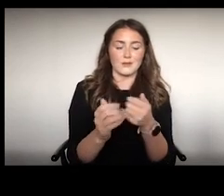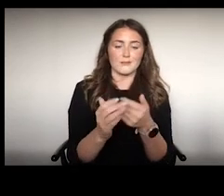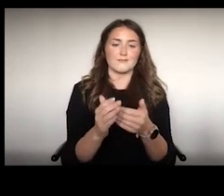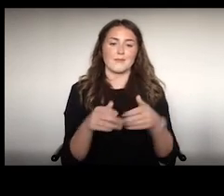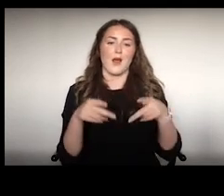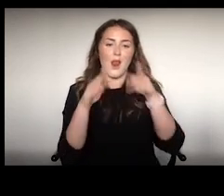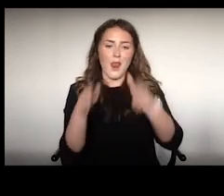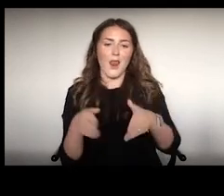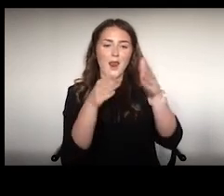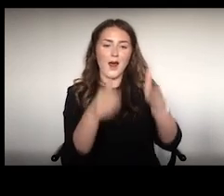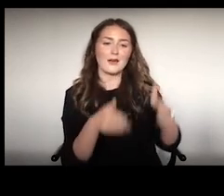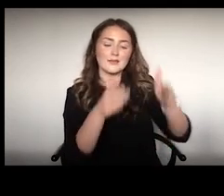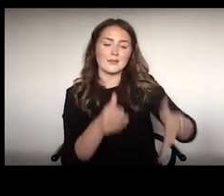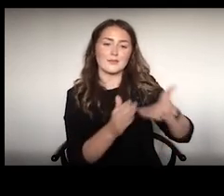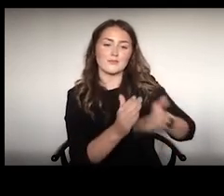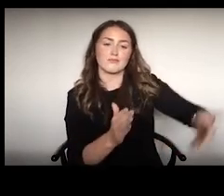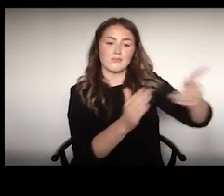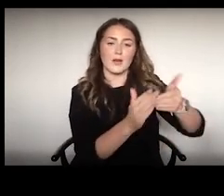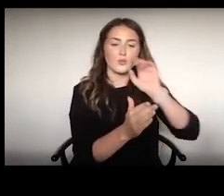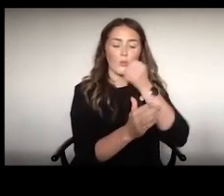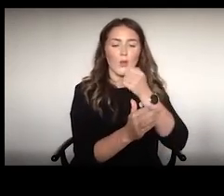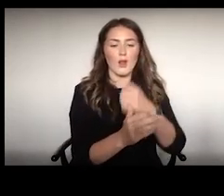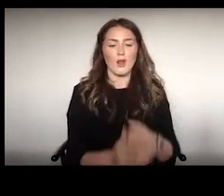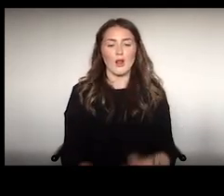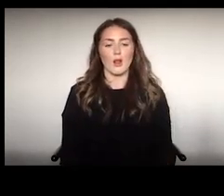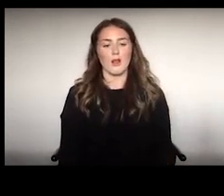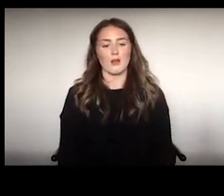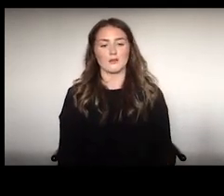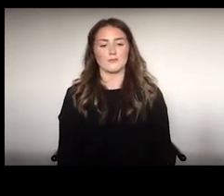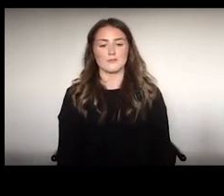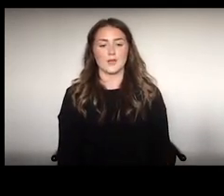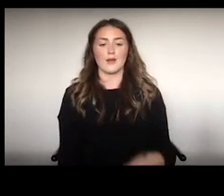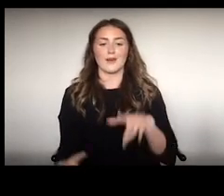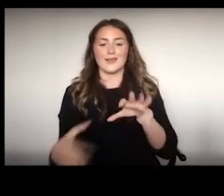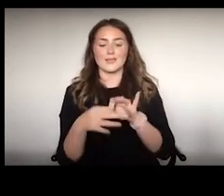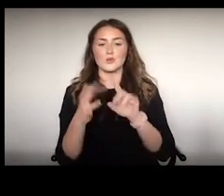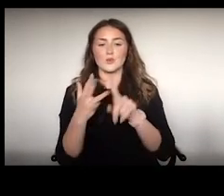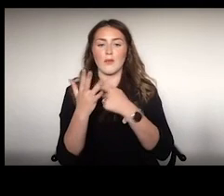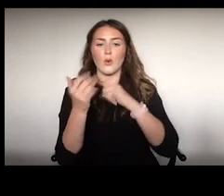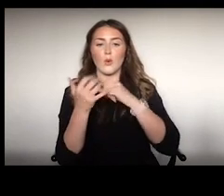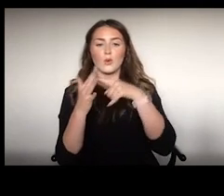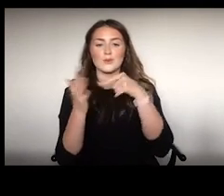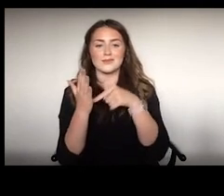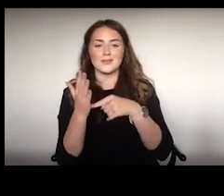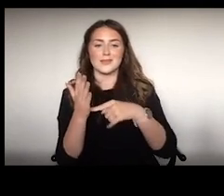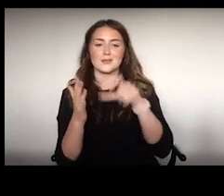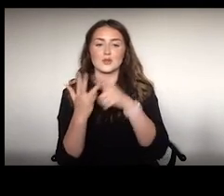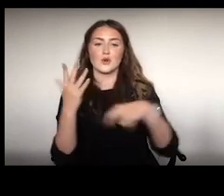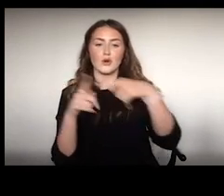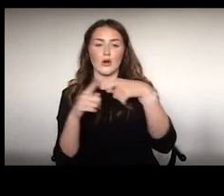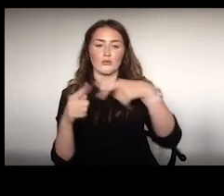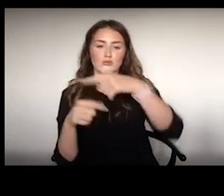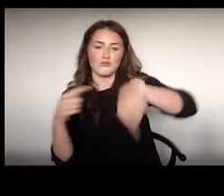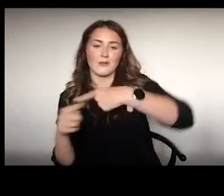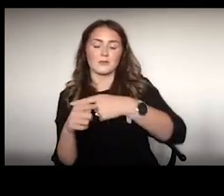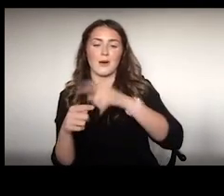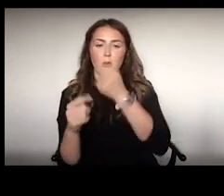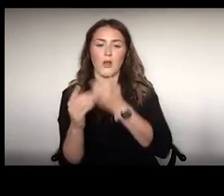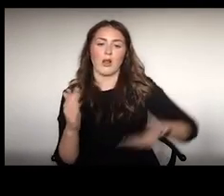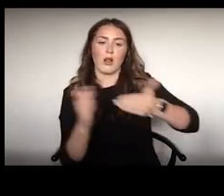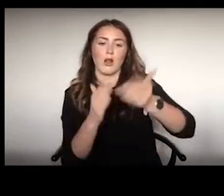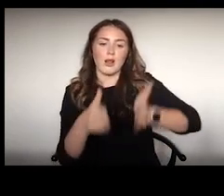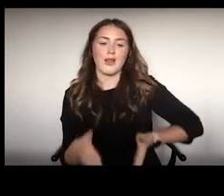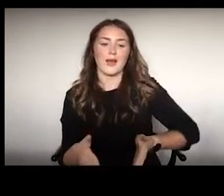the A13 junction and are proposing an extra lane on the link road between the Lower Thames Crossing and the A13 eastbound to the